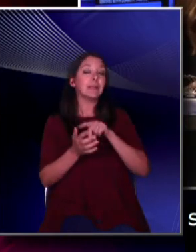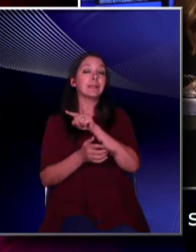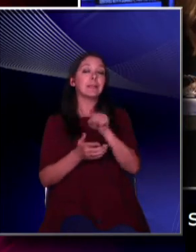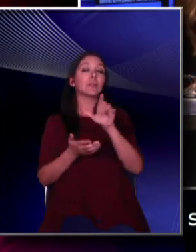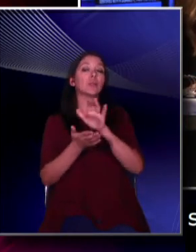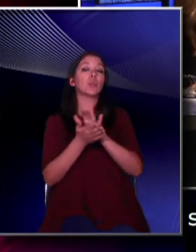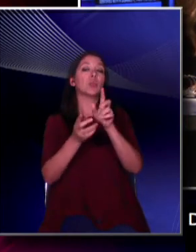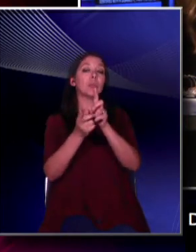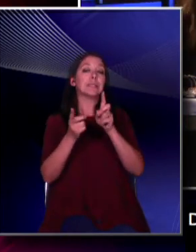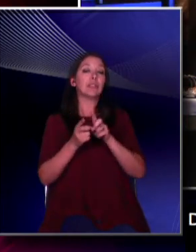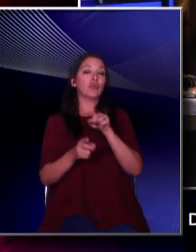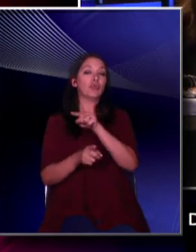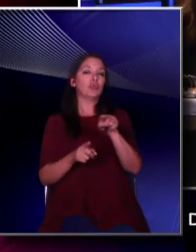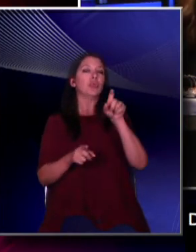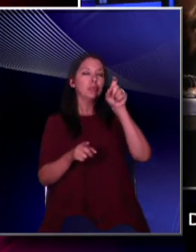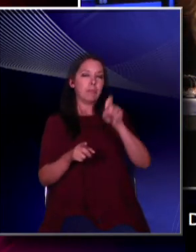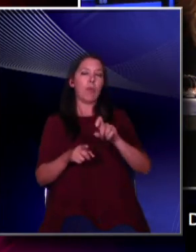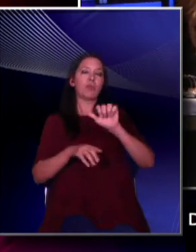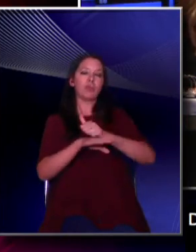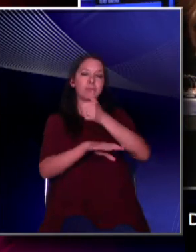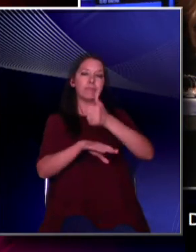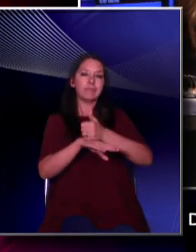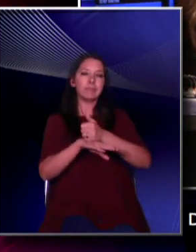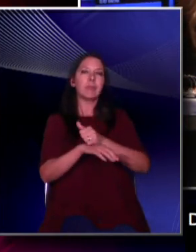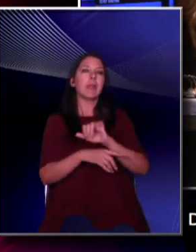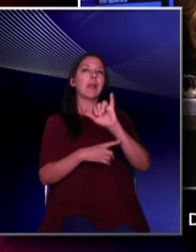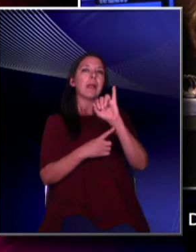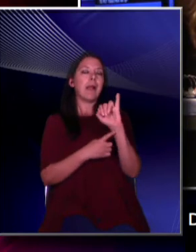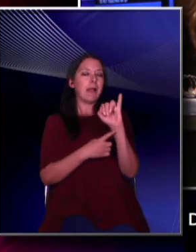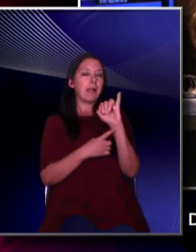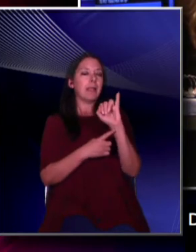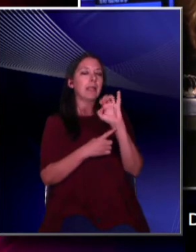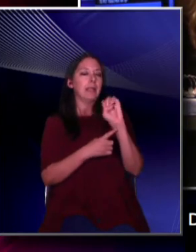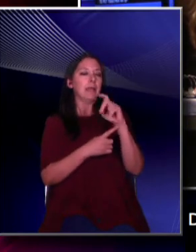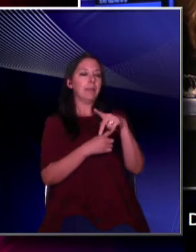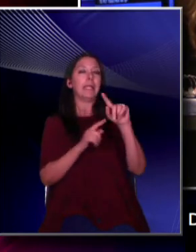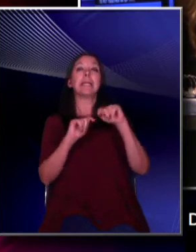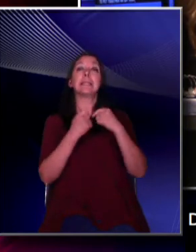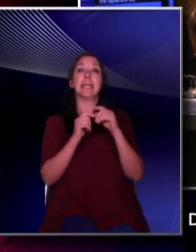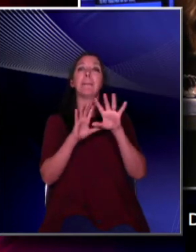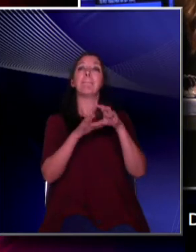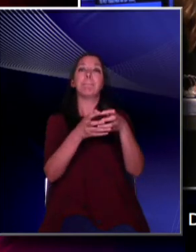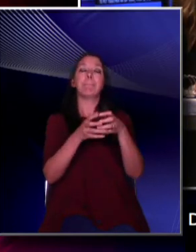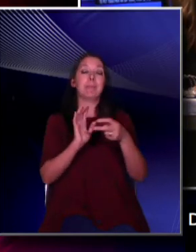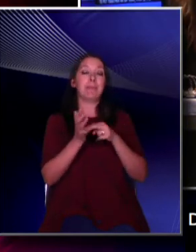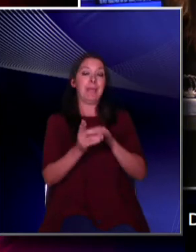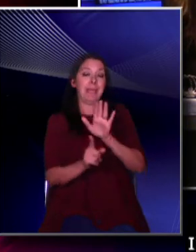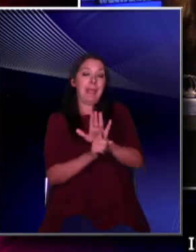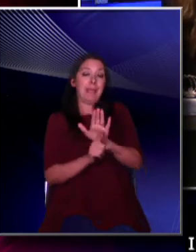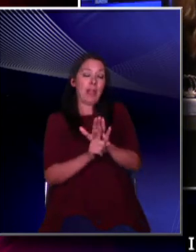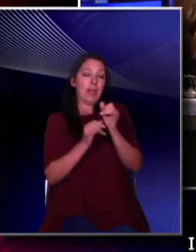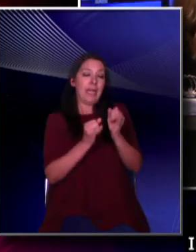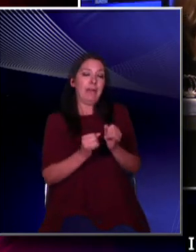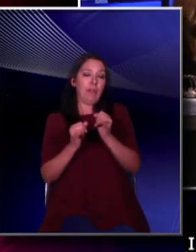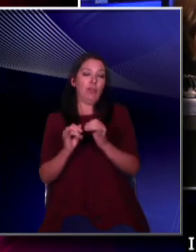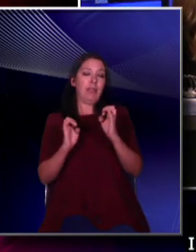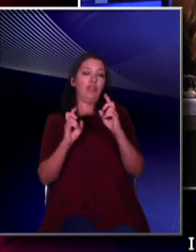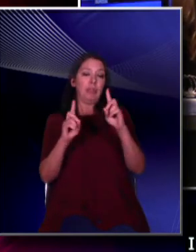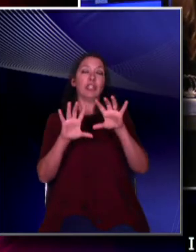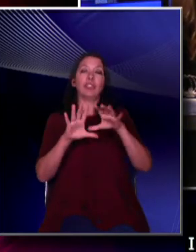to put together an IEP team. That is the Individualized Education Plan